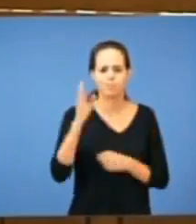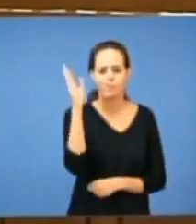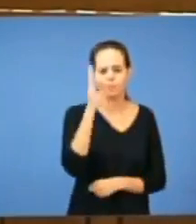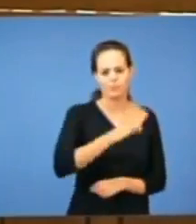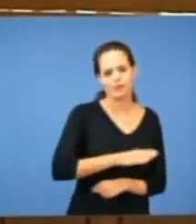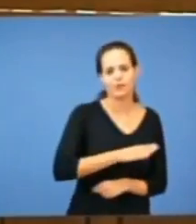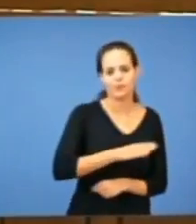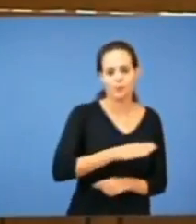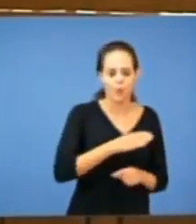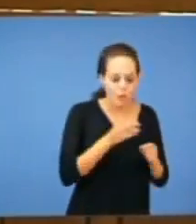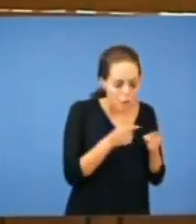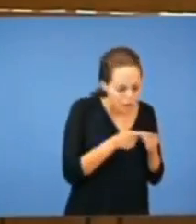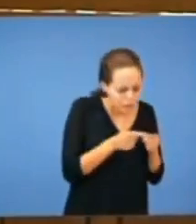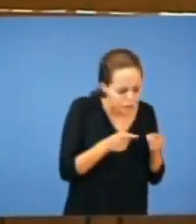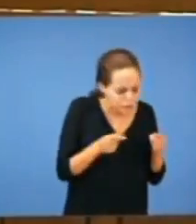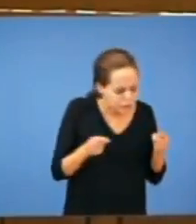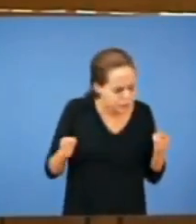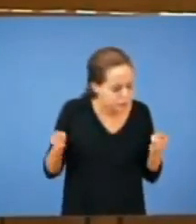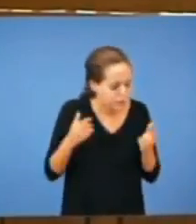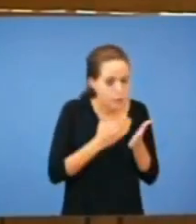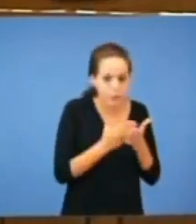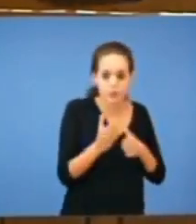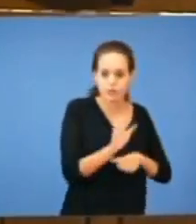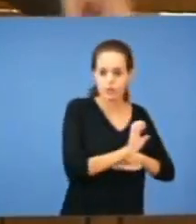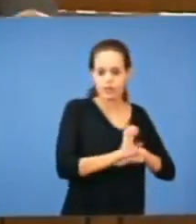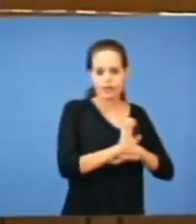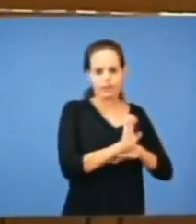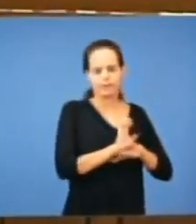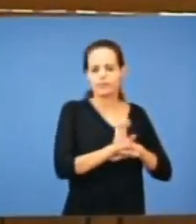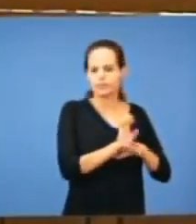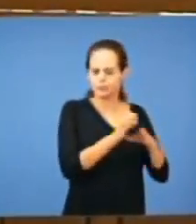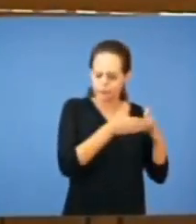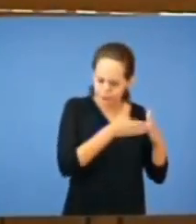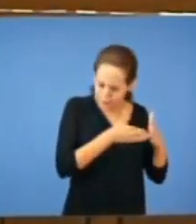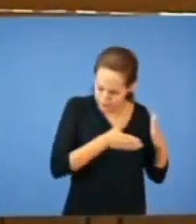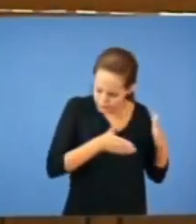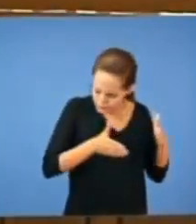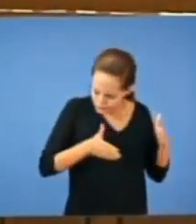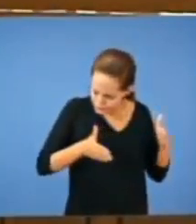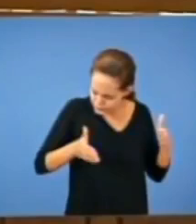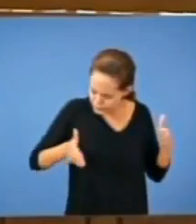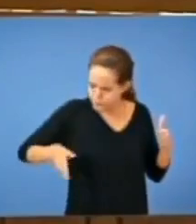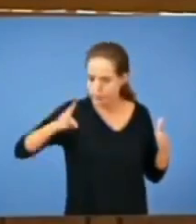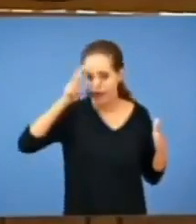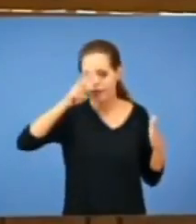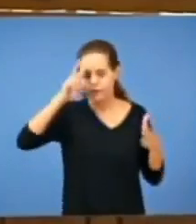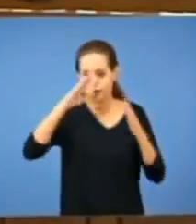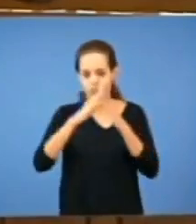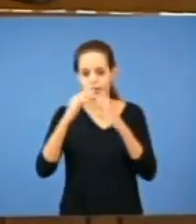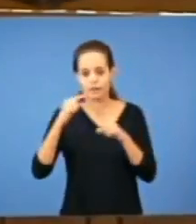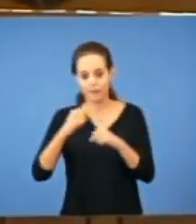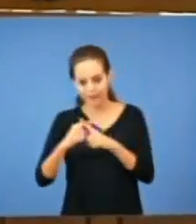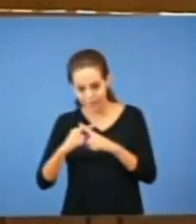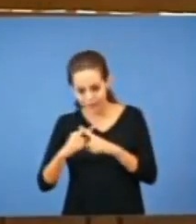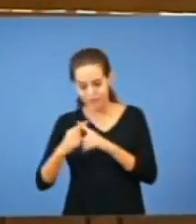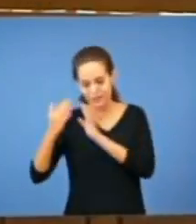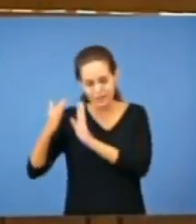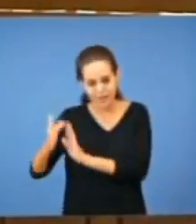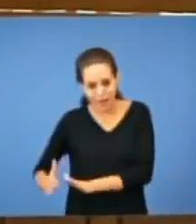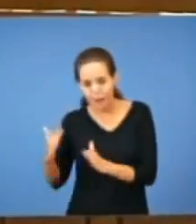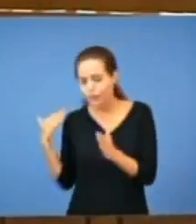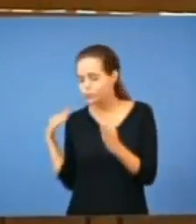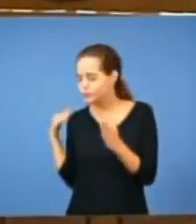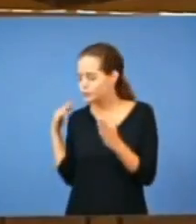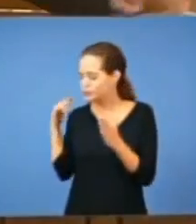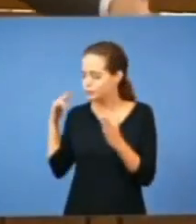what happened in Ephesus, and is not finished. The period of the church has not finished. The story of the church continues. We're